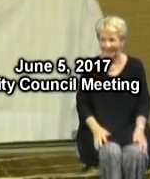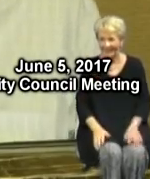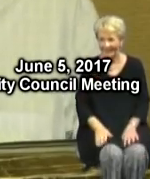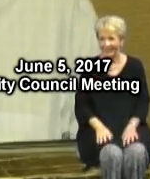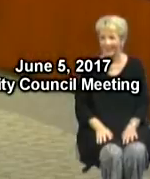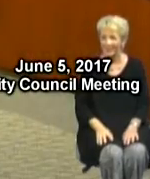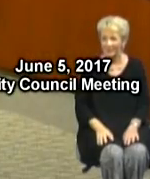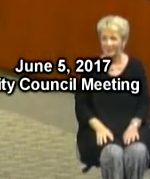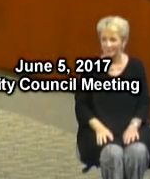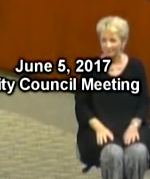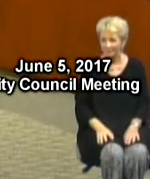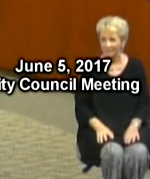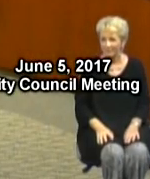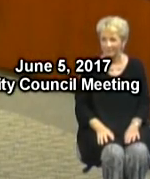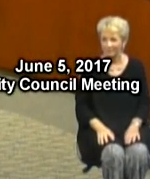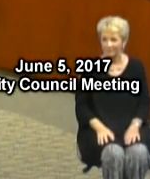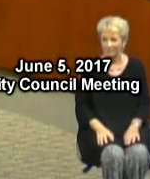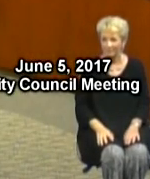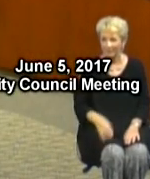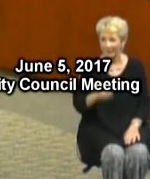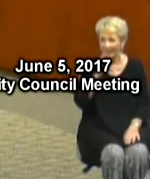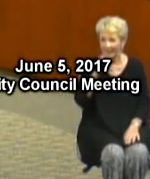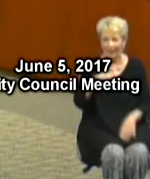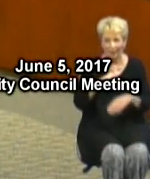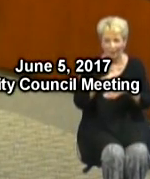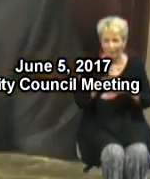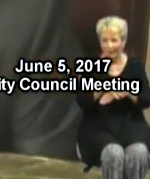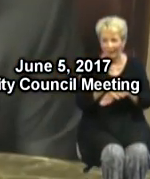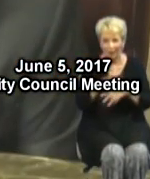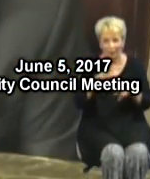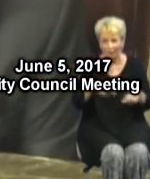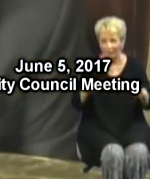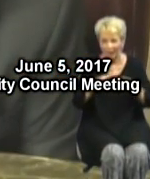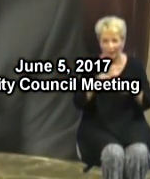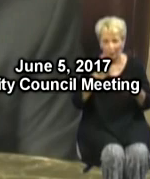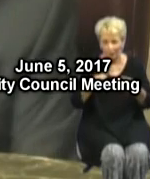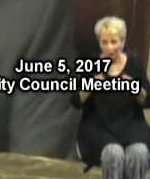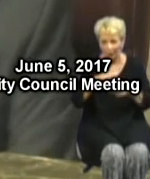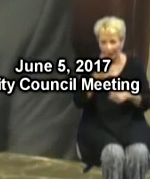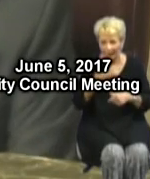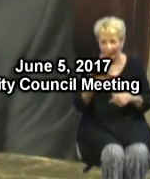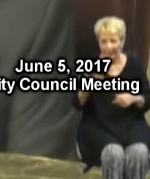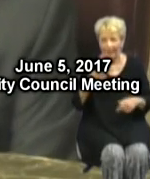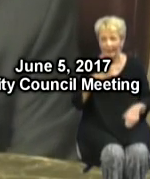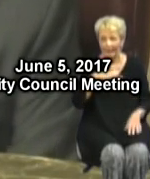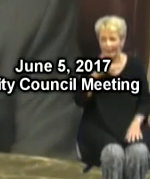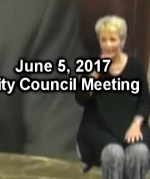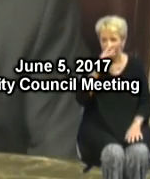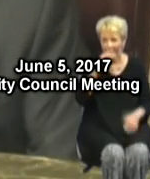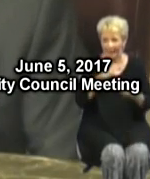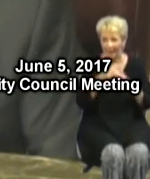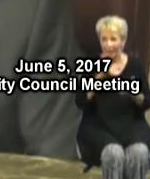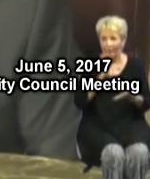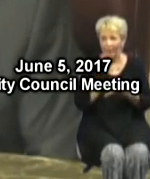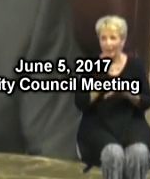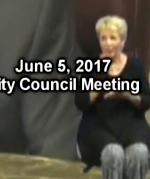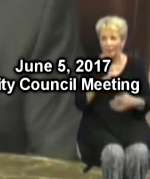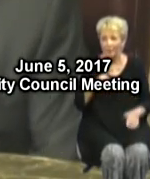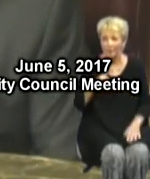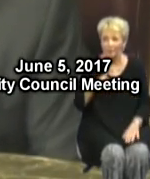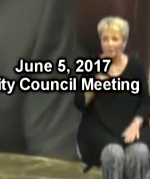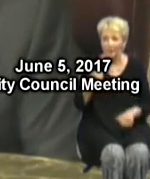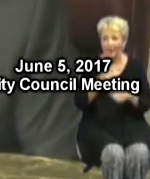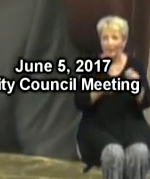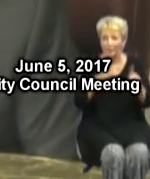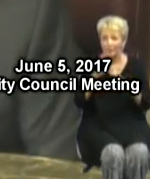because it doesn't affect the value of property or any asset. I don't see how that.